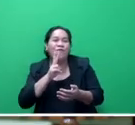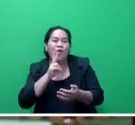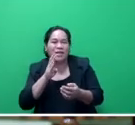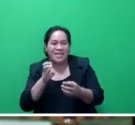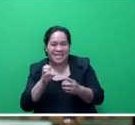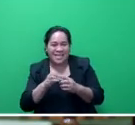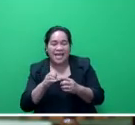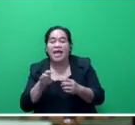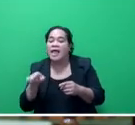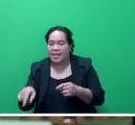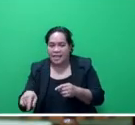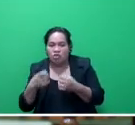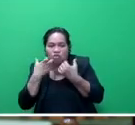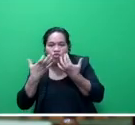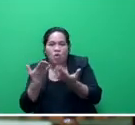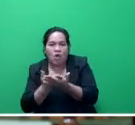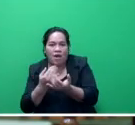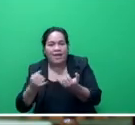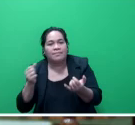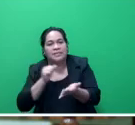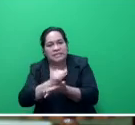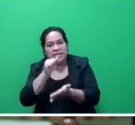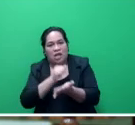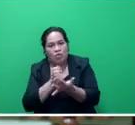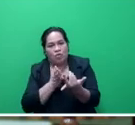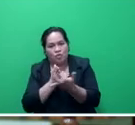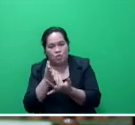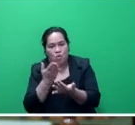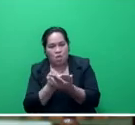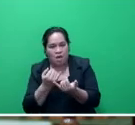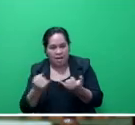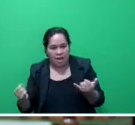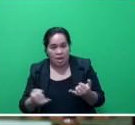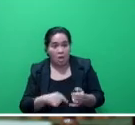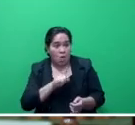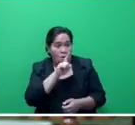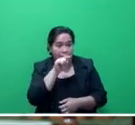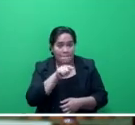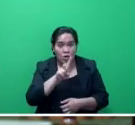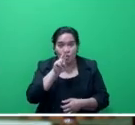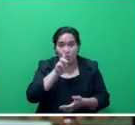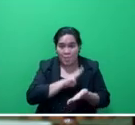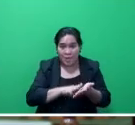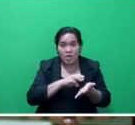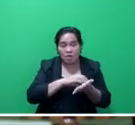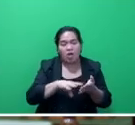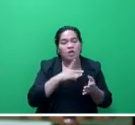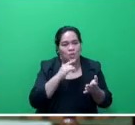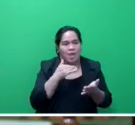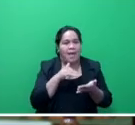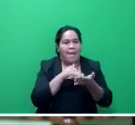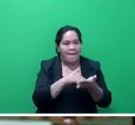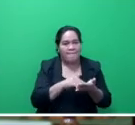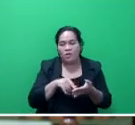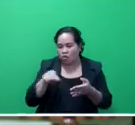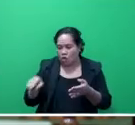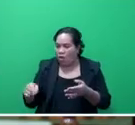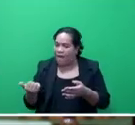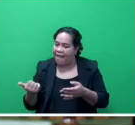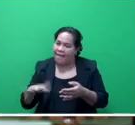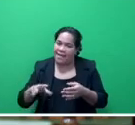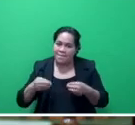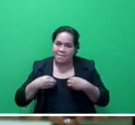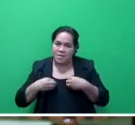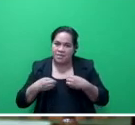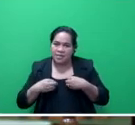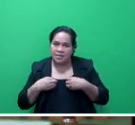products for sale online. The $1.2 million is allocated to fund this partnership. Mr. Speaker, sir, funds will be channeled